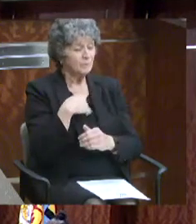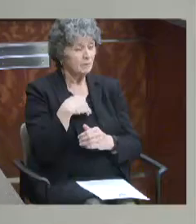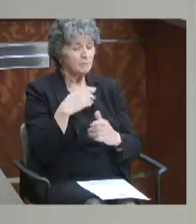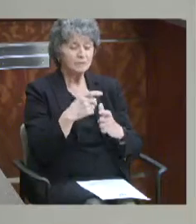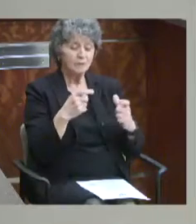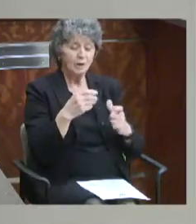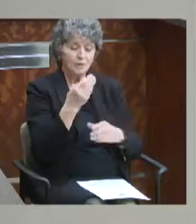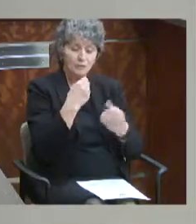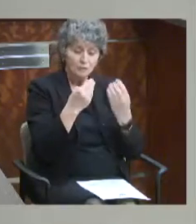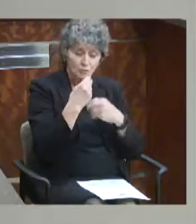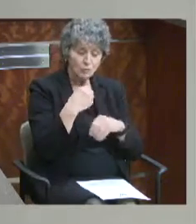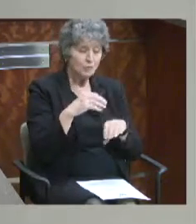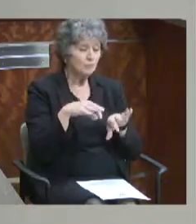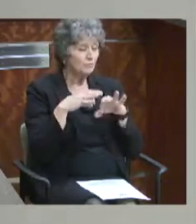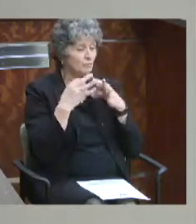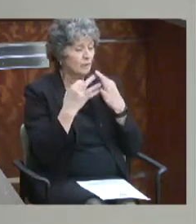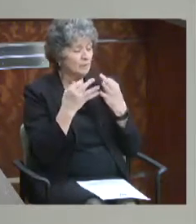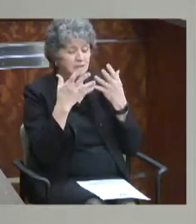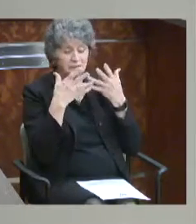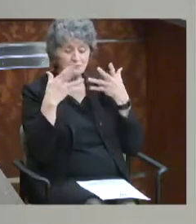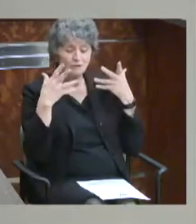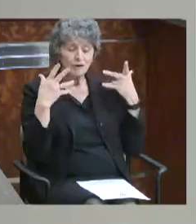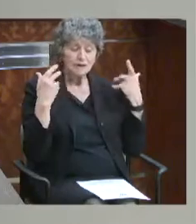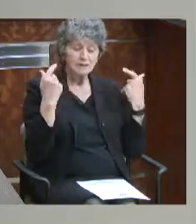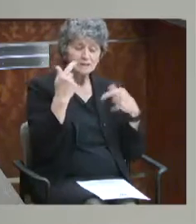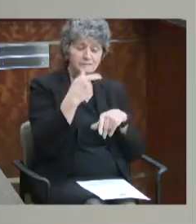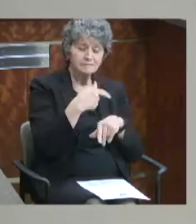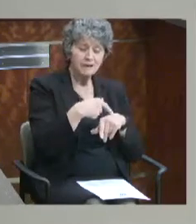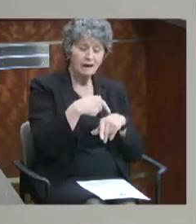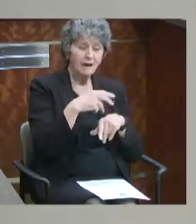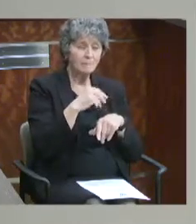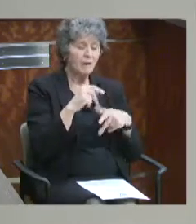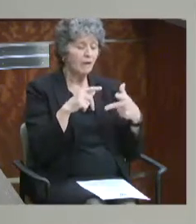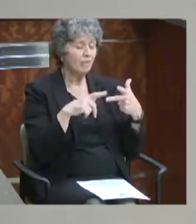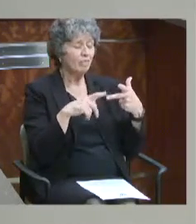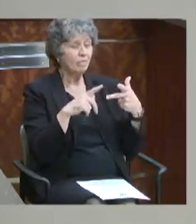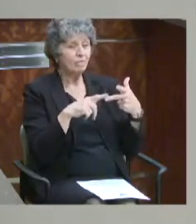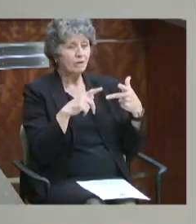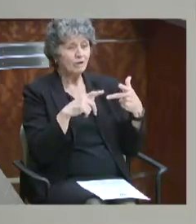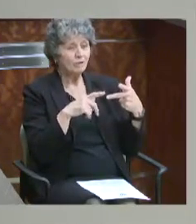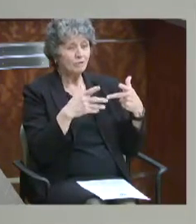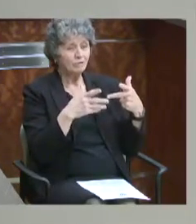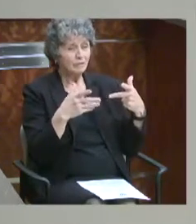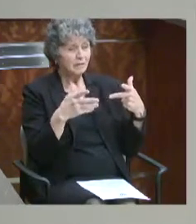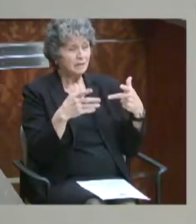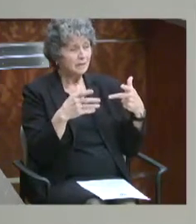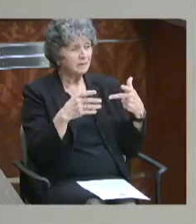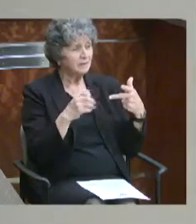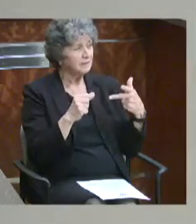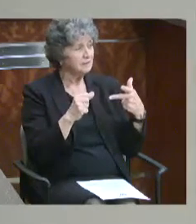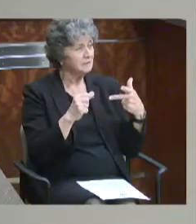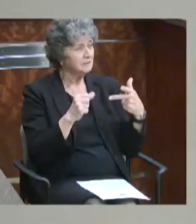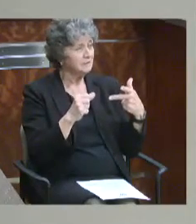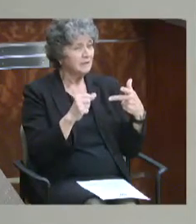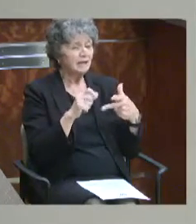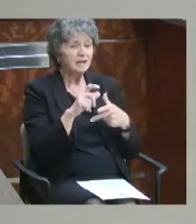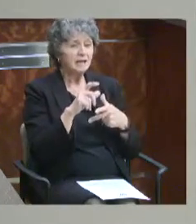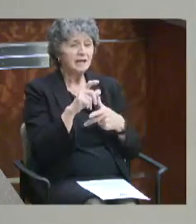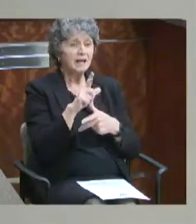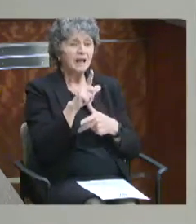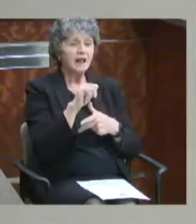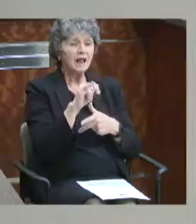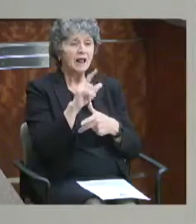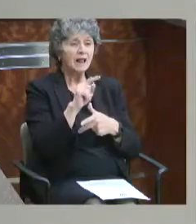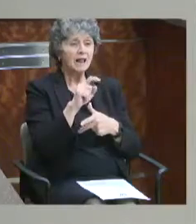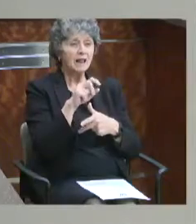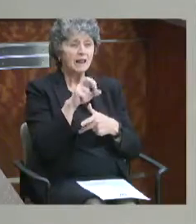and friendly atmosphere. The third thing I'd like to talk about is the litter in the city. I'd like to